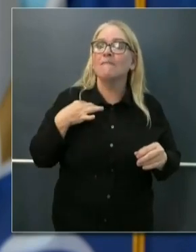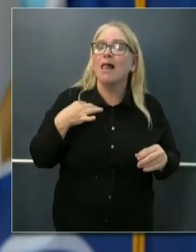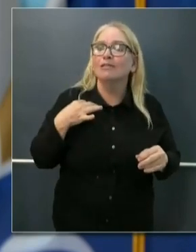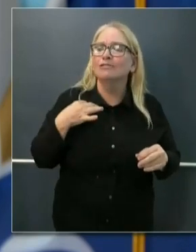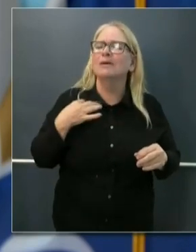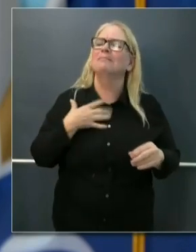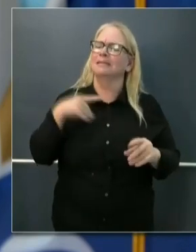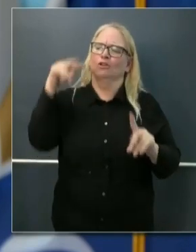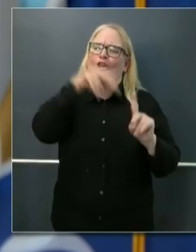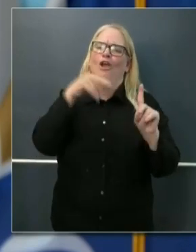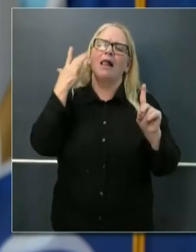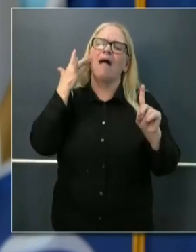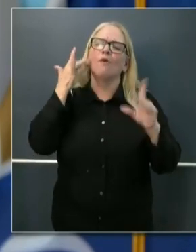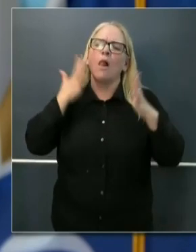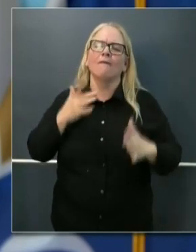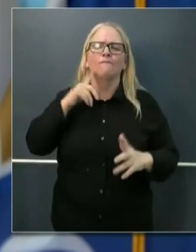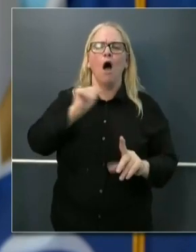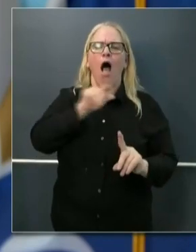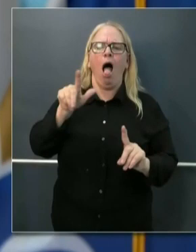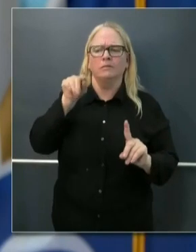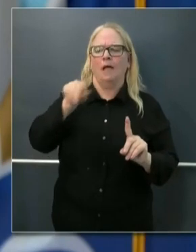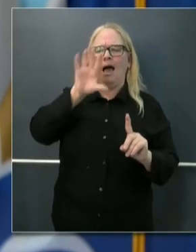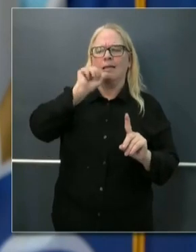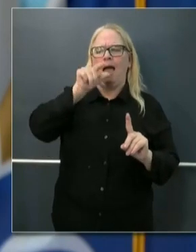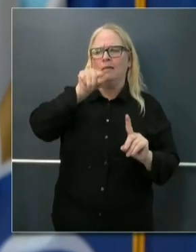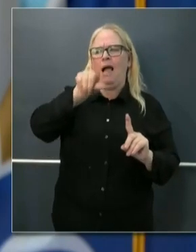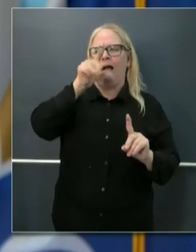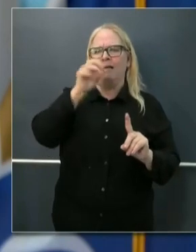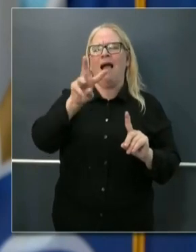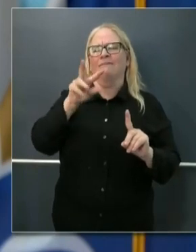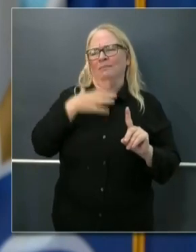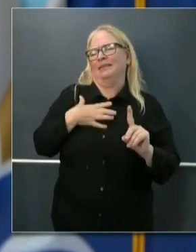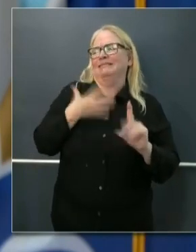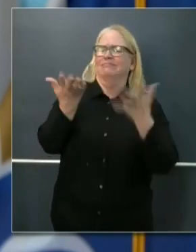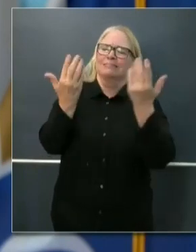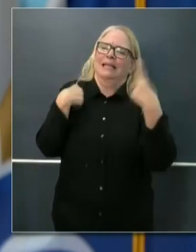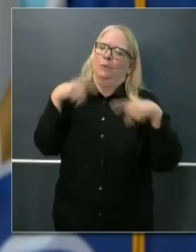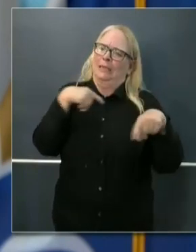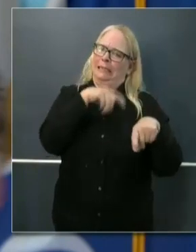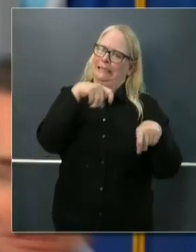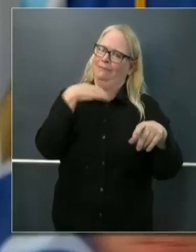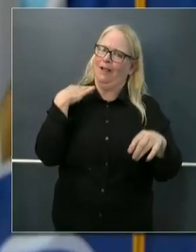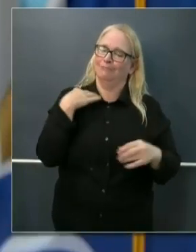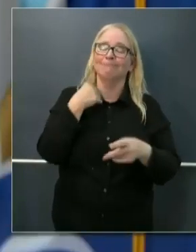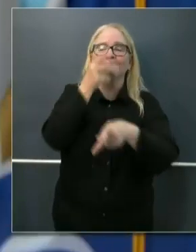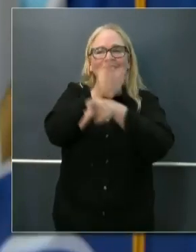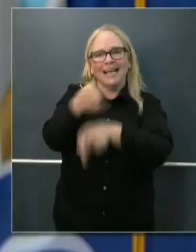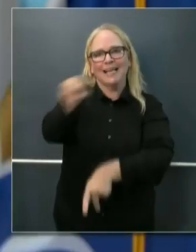CaliforniansForAll.ca.gov website. Take care, everybody.